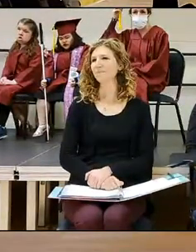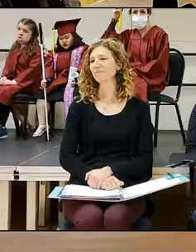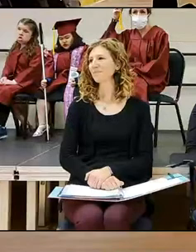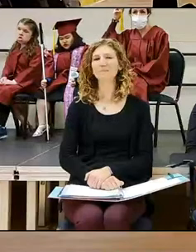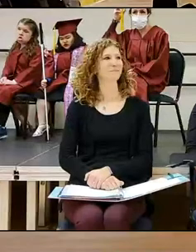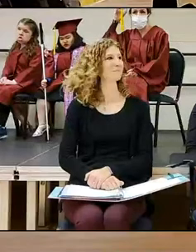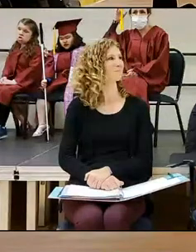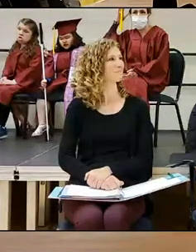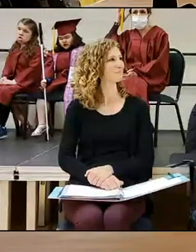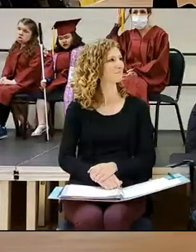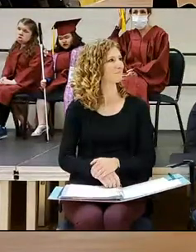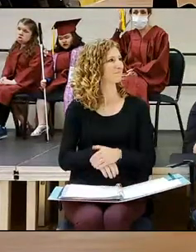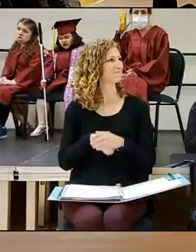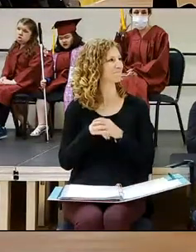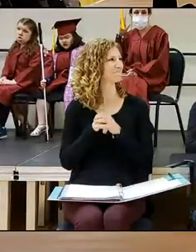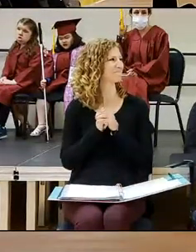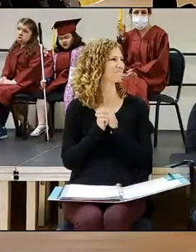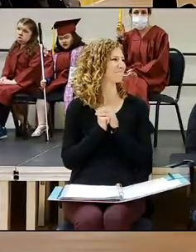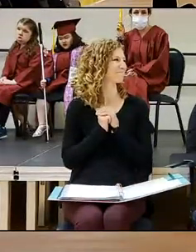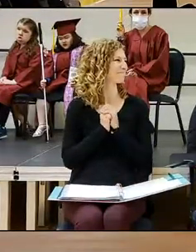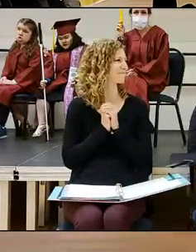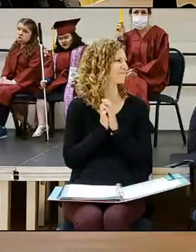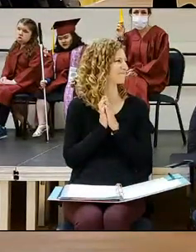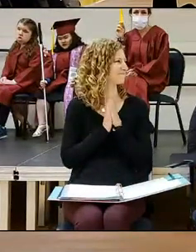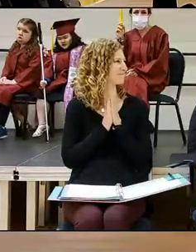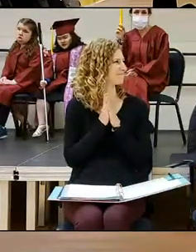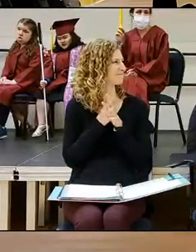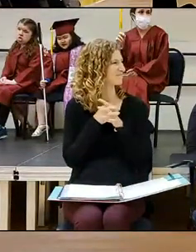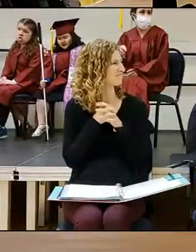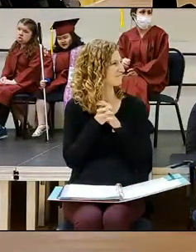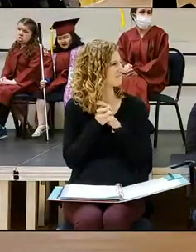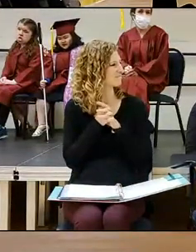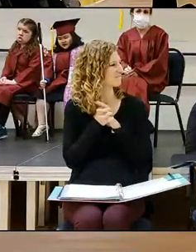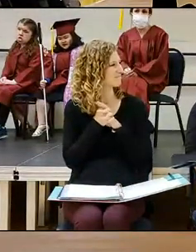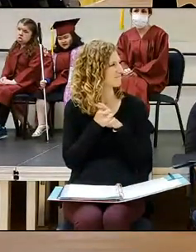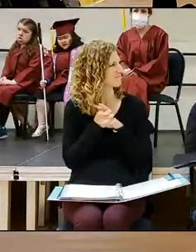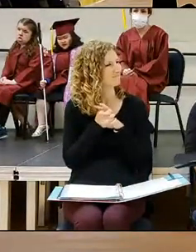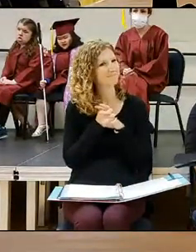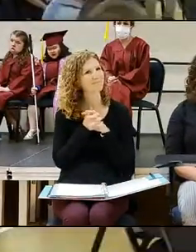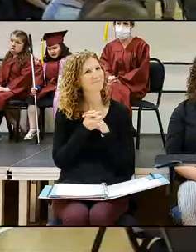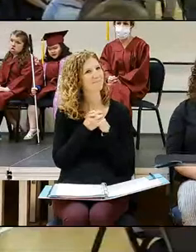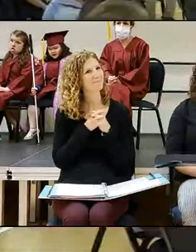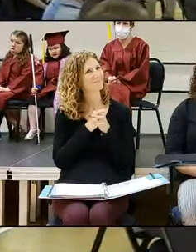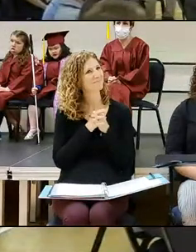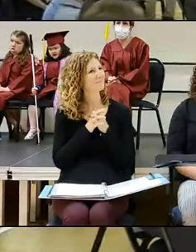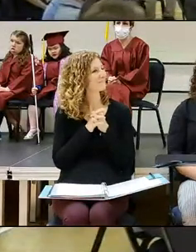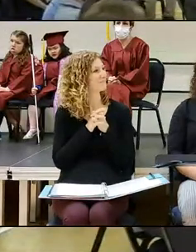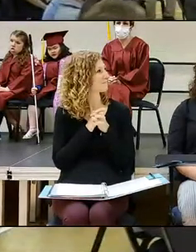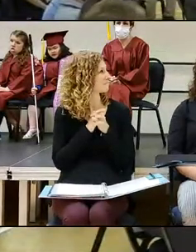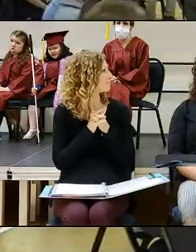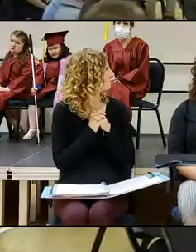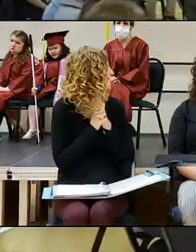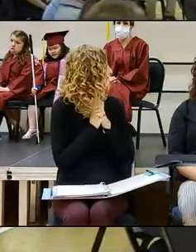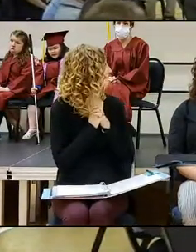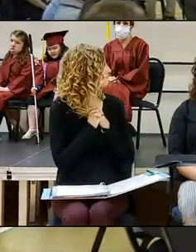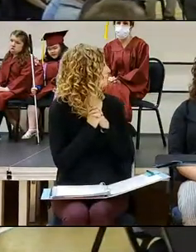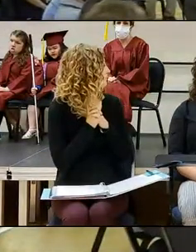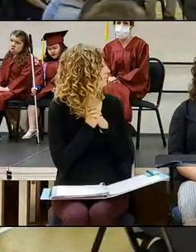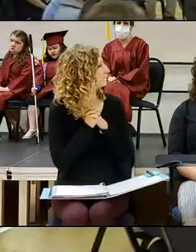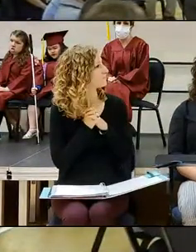So a gentleman is getting up, he's taking off his mask, he's standing at the small podium,